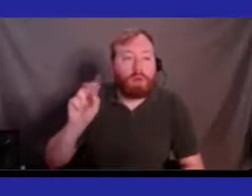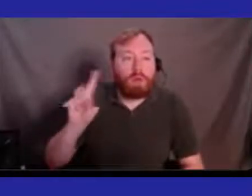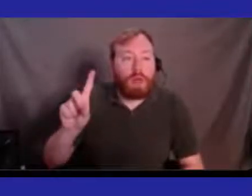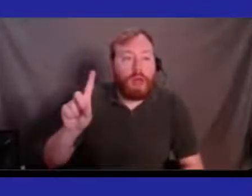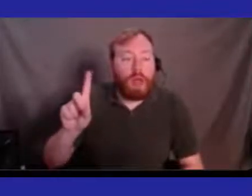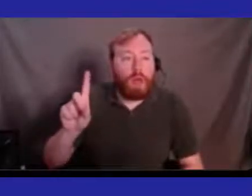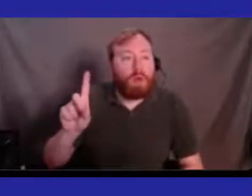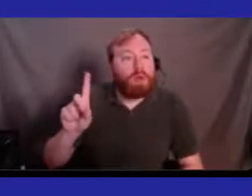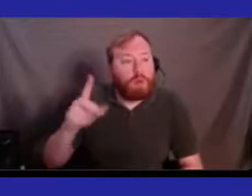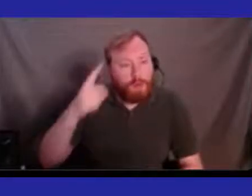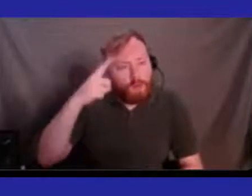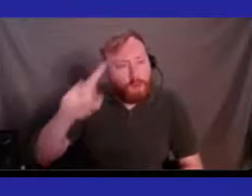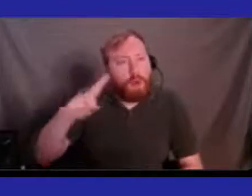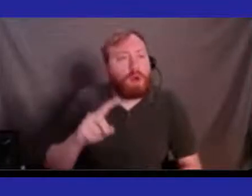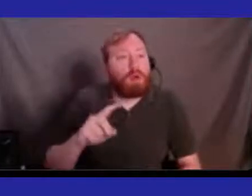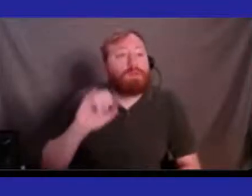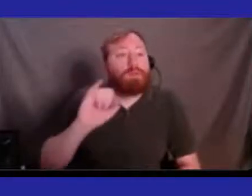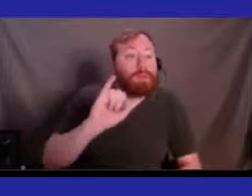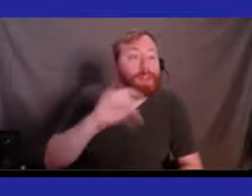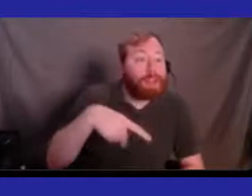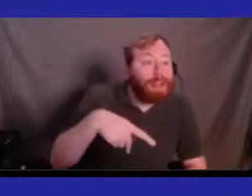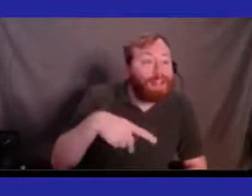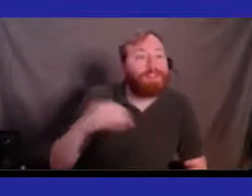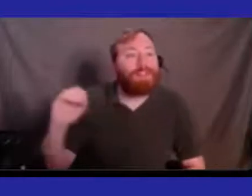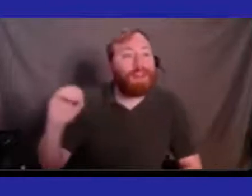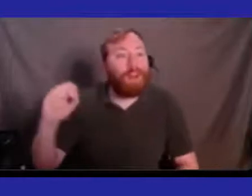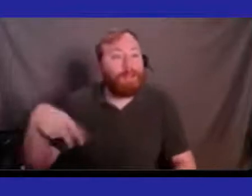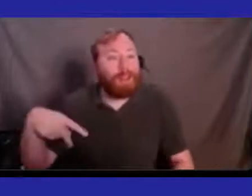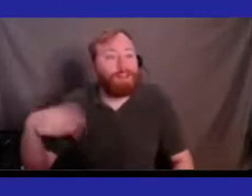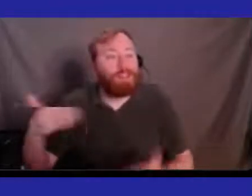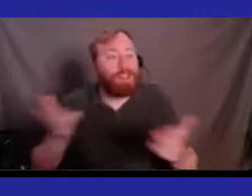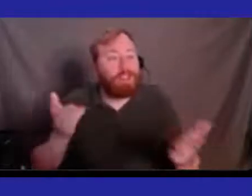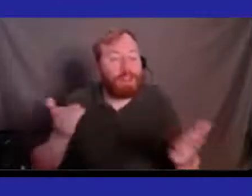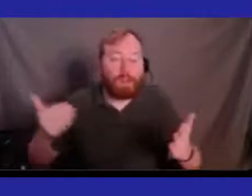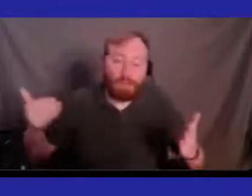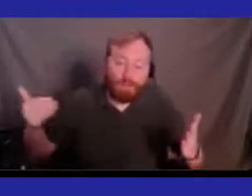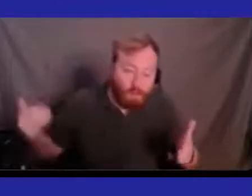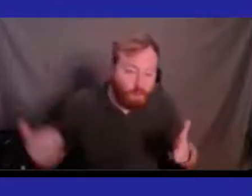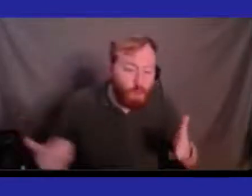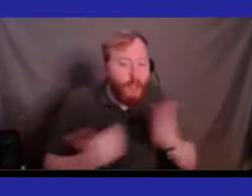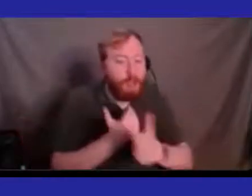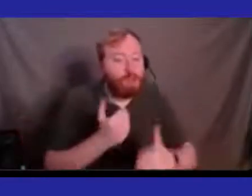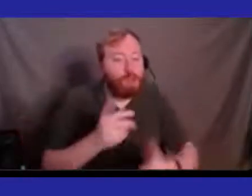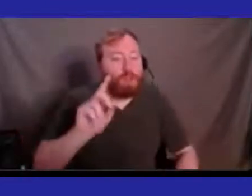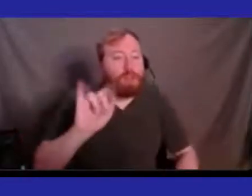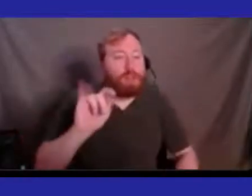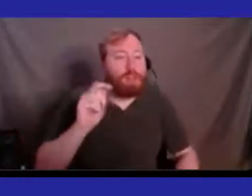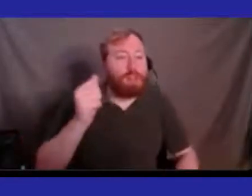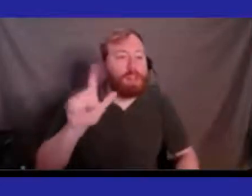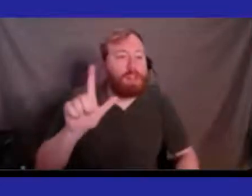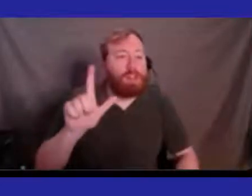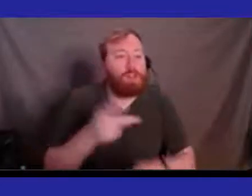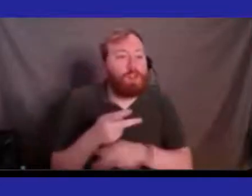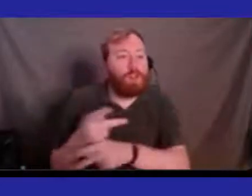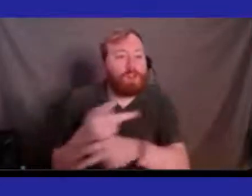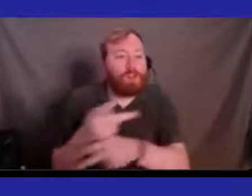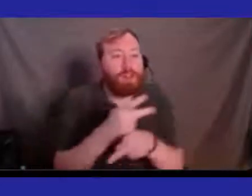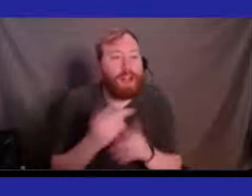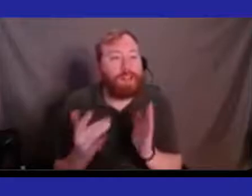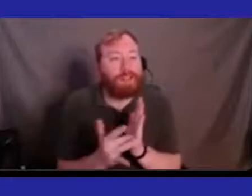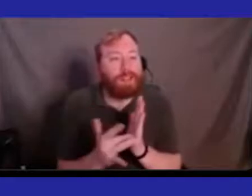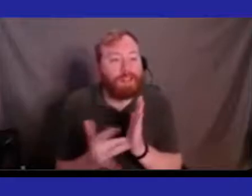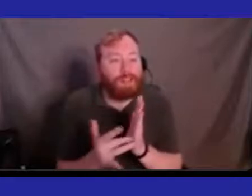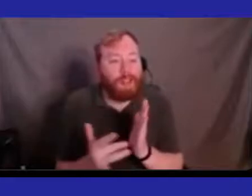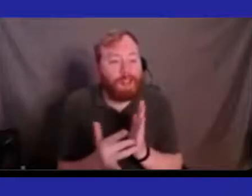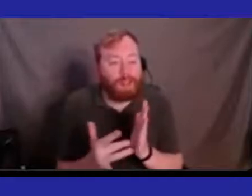outpatient services and brand new digital care experience technology. During review by the